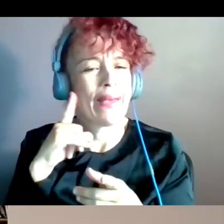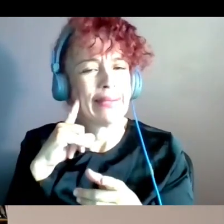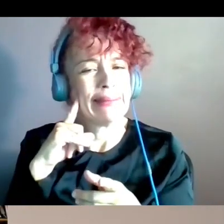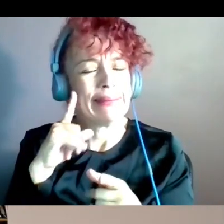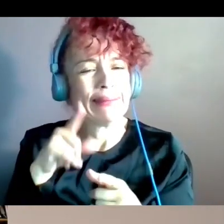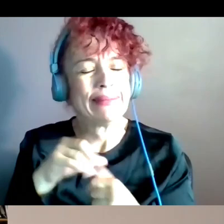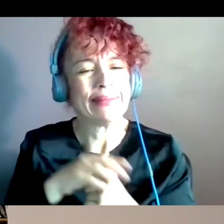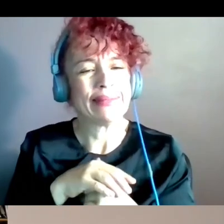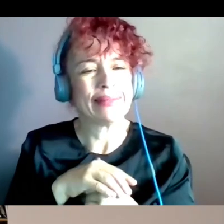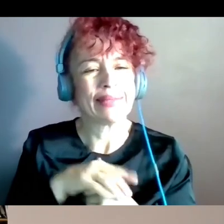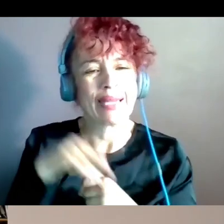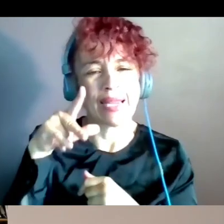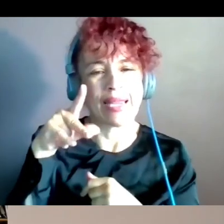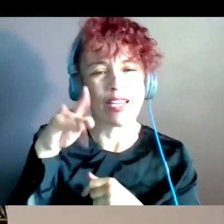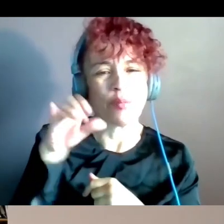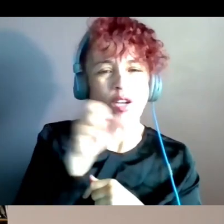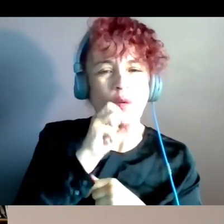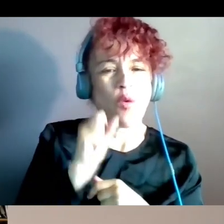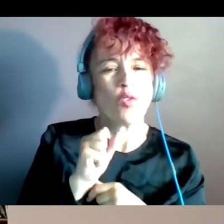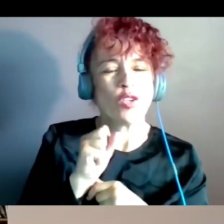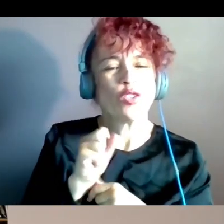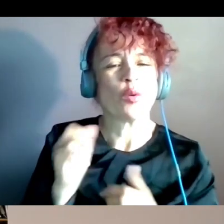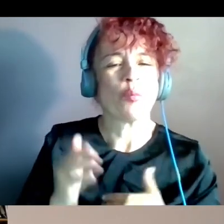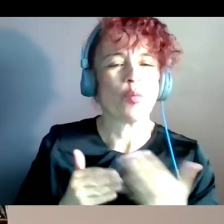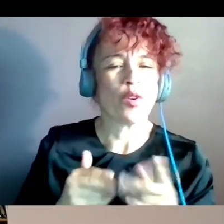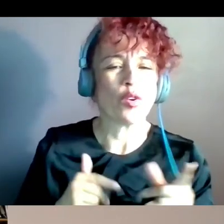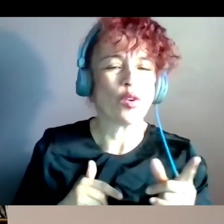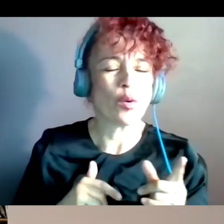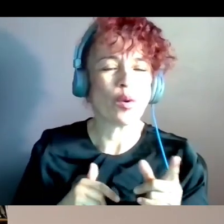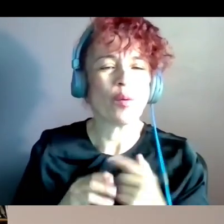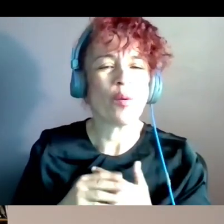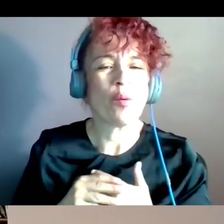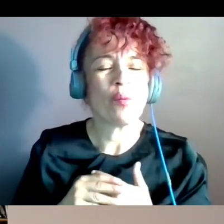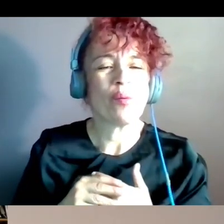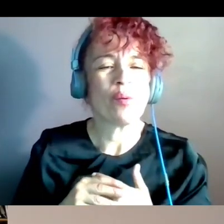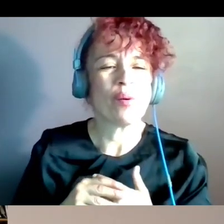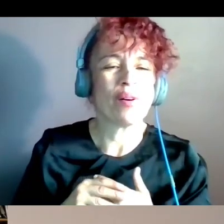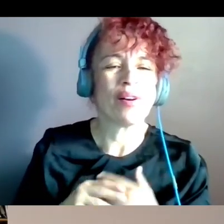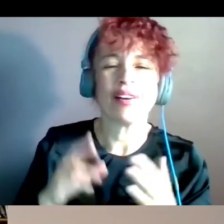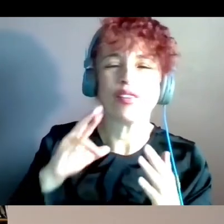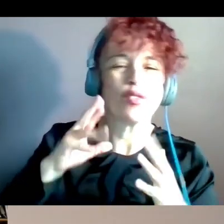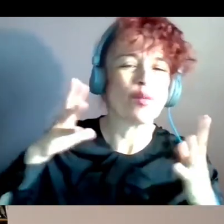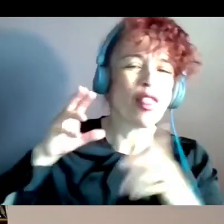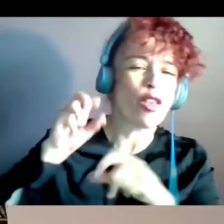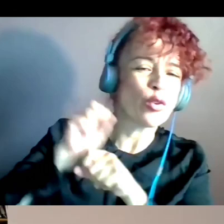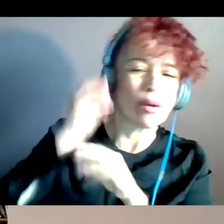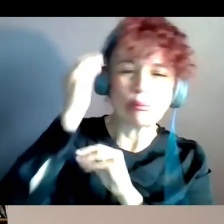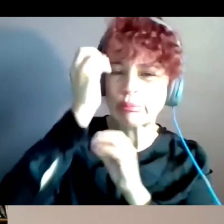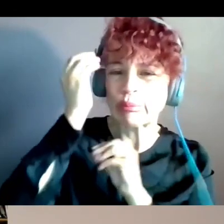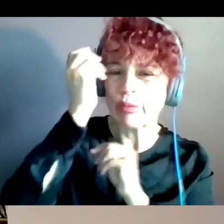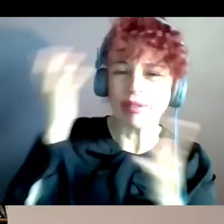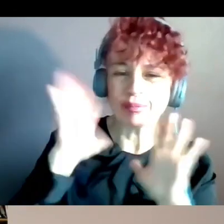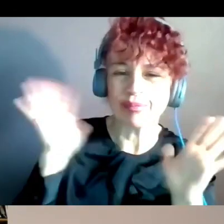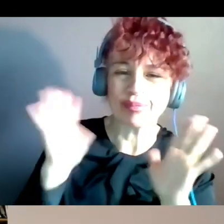haven't. This piece is a couple of years old, but what a what a miserable amount of work to try and figure out.